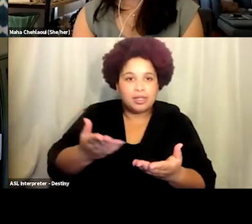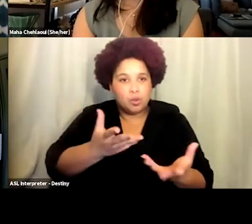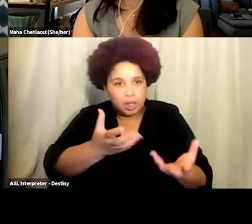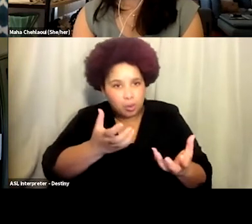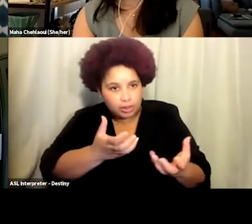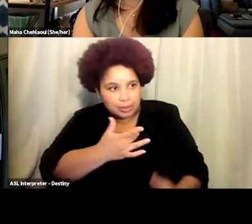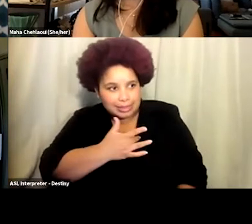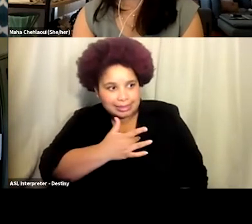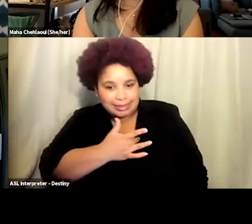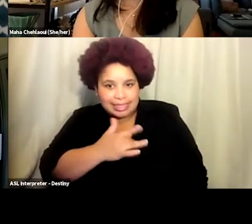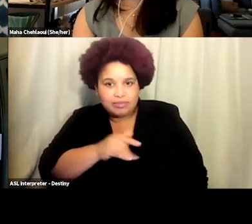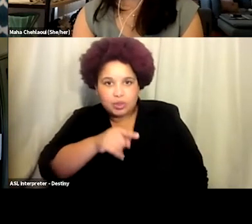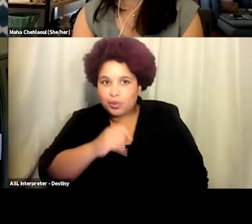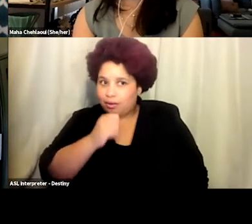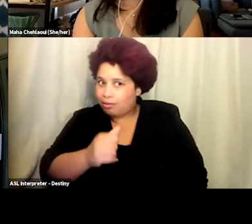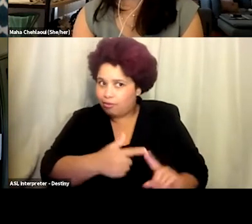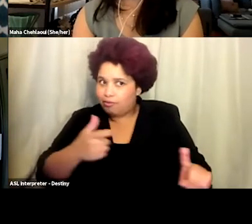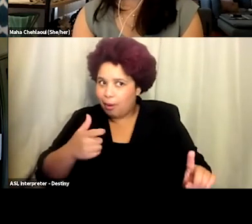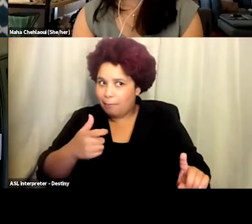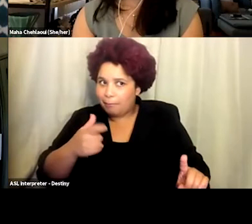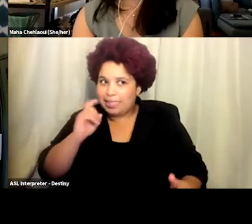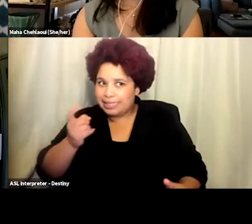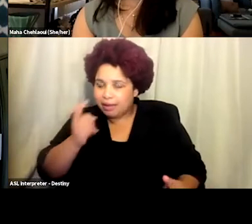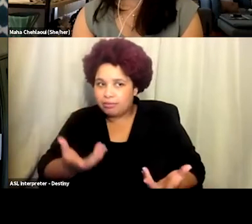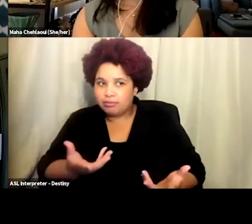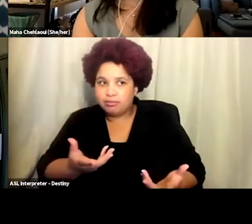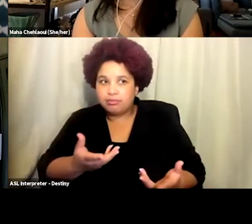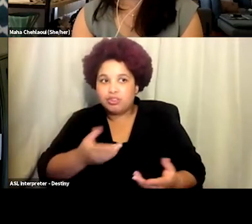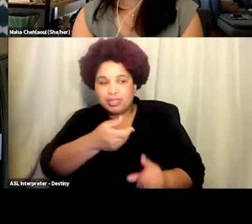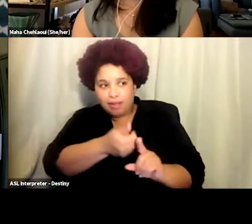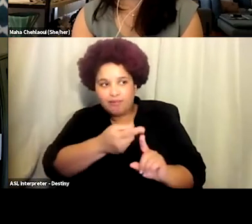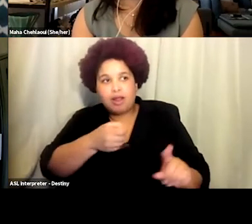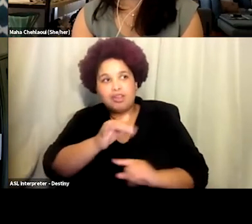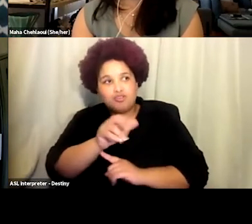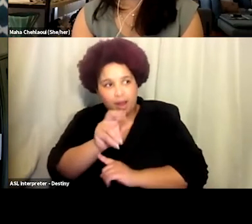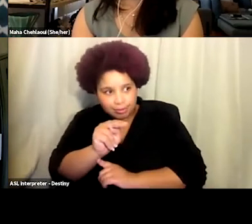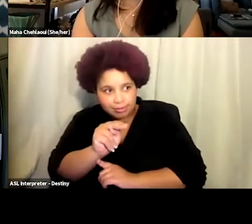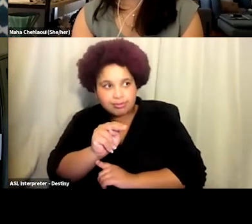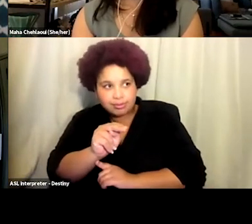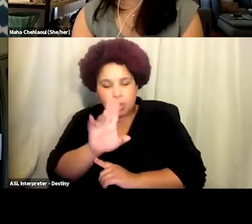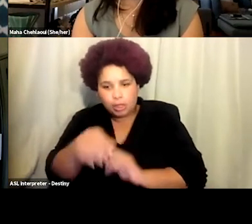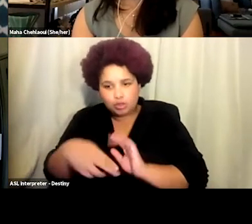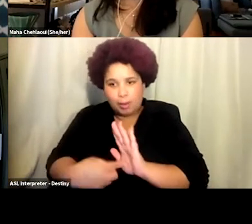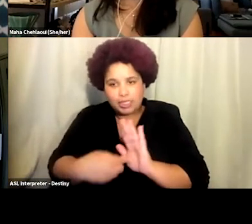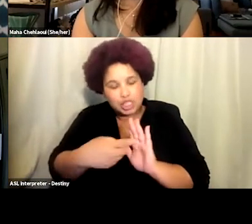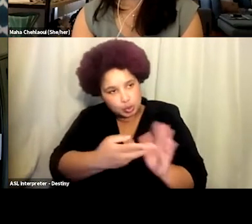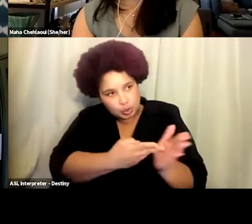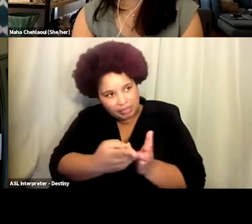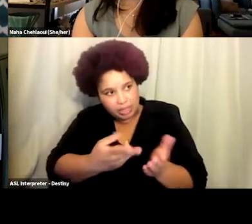be sensitive to the fact that you are not Indian, you are Iranian, and we want to change this character to represent you